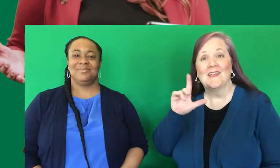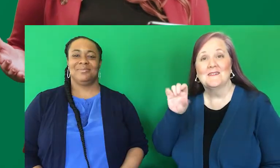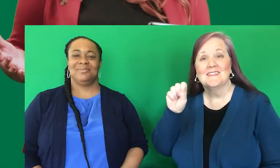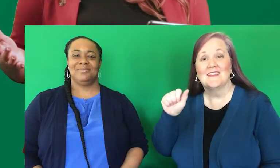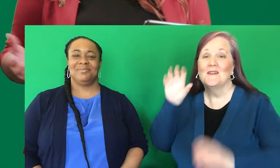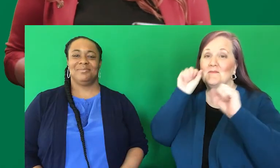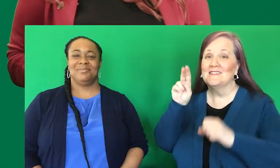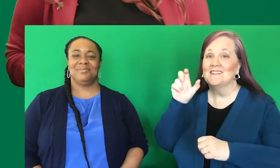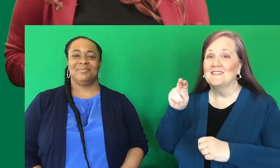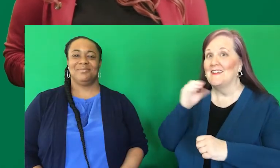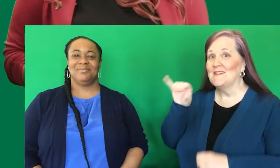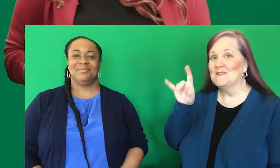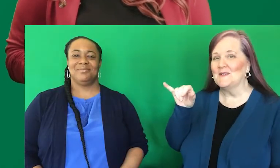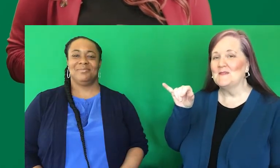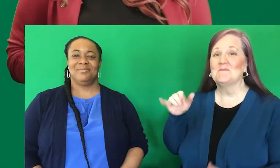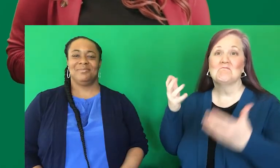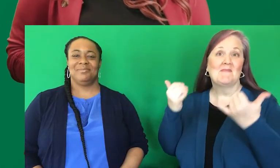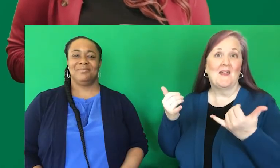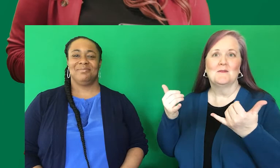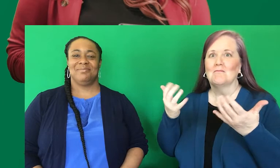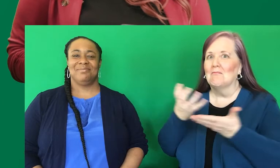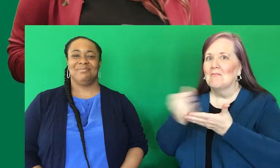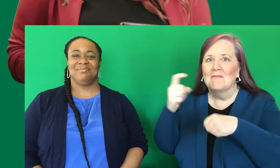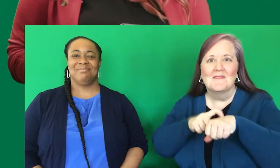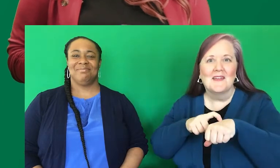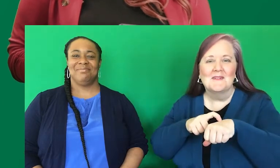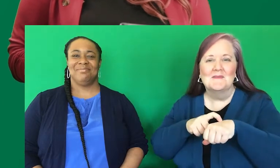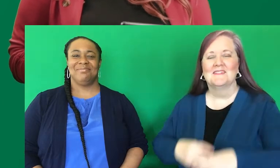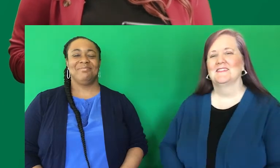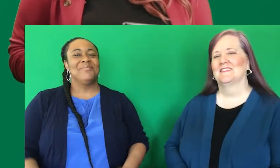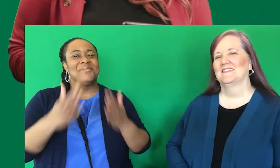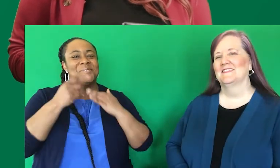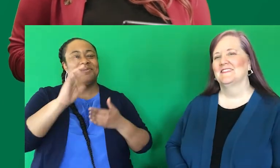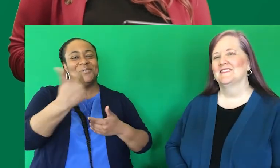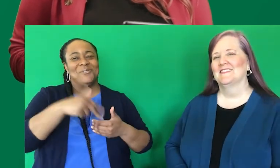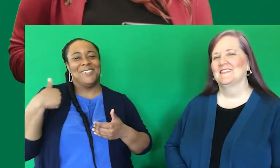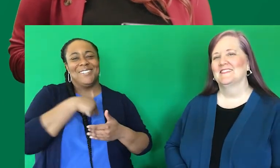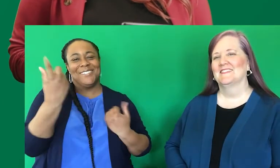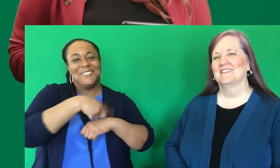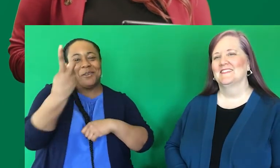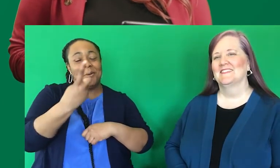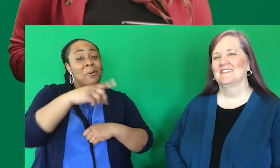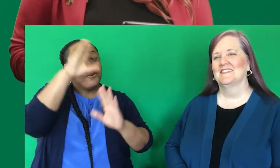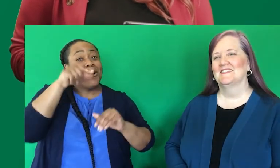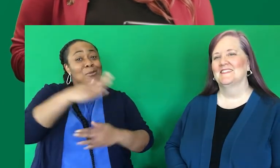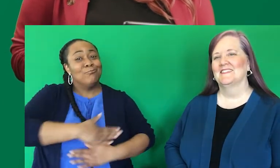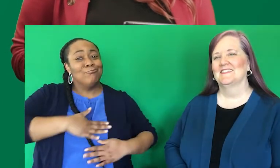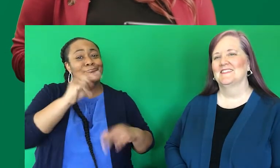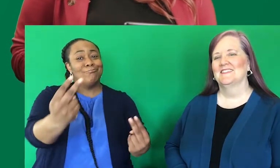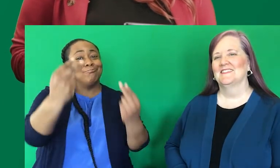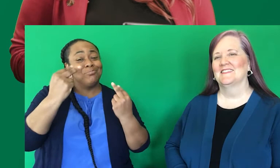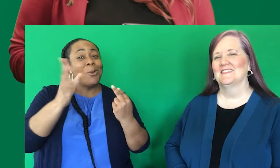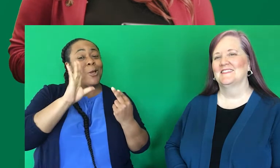Thank you, Lisa, President Nelson, and Jody. And with that, we are out of time. Thank you for joining us today.